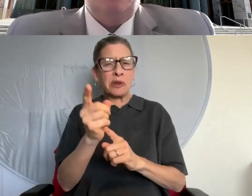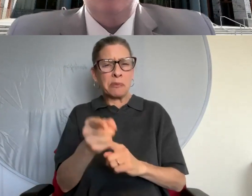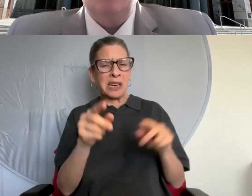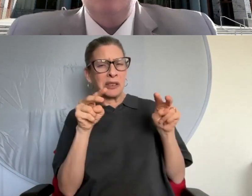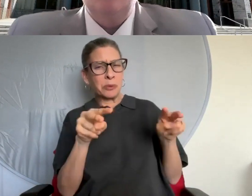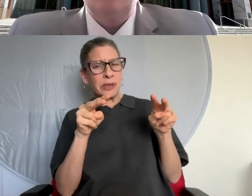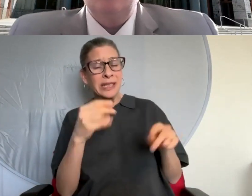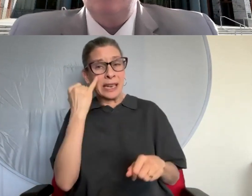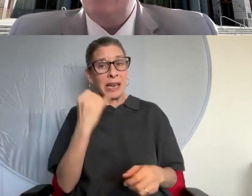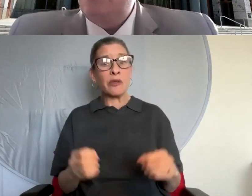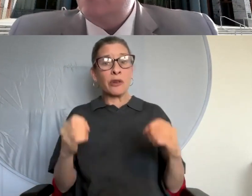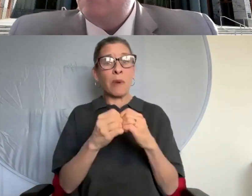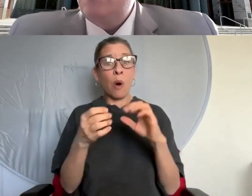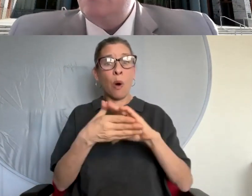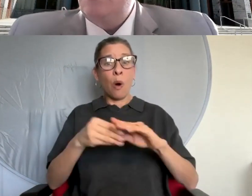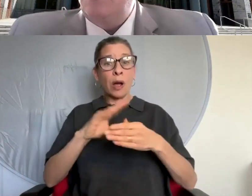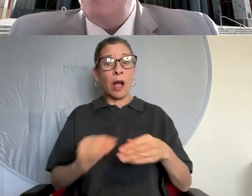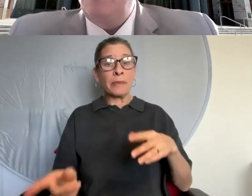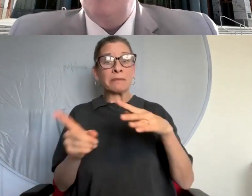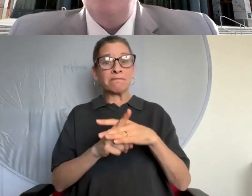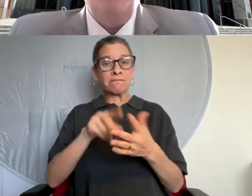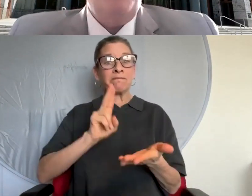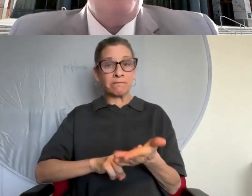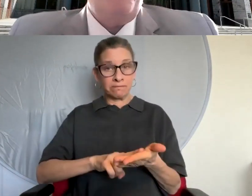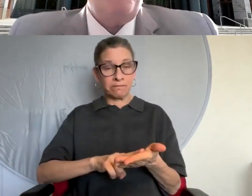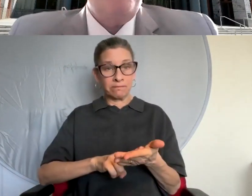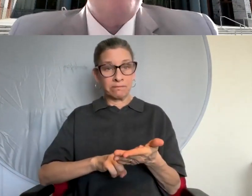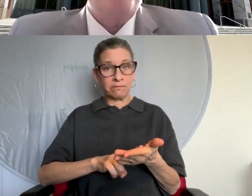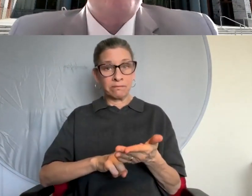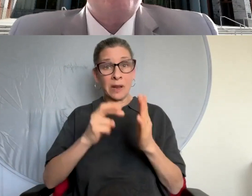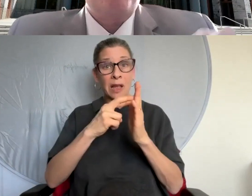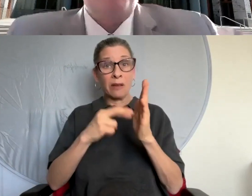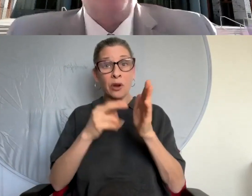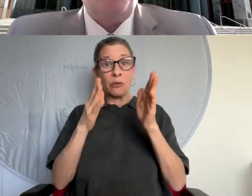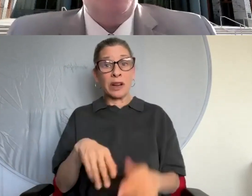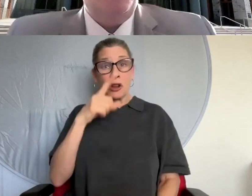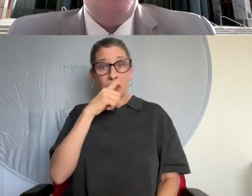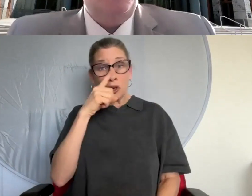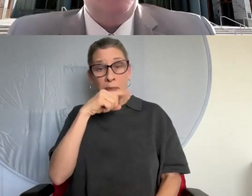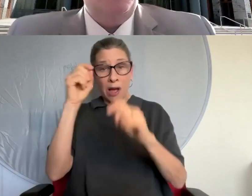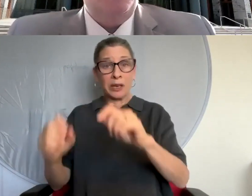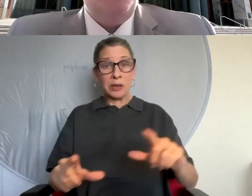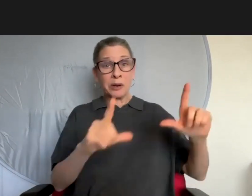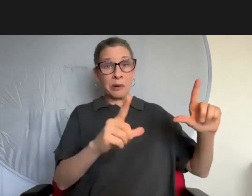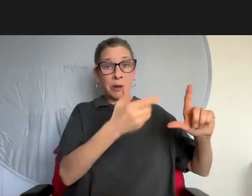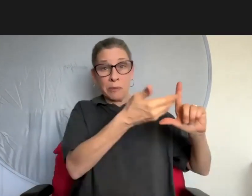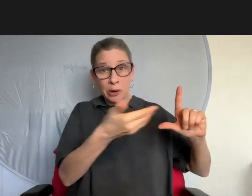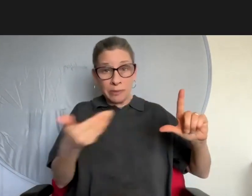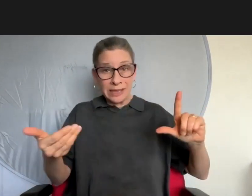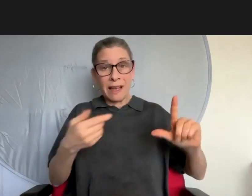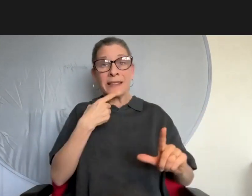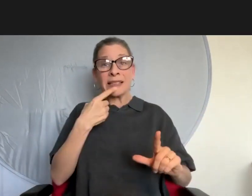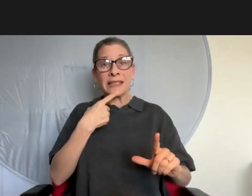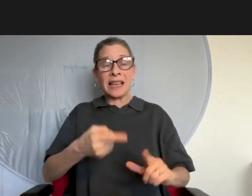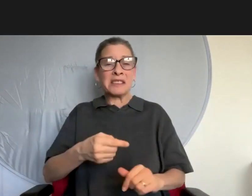has signed up to speak. So if our registrars could put up our slide saying that we will check in every 5 to